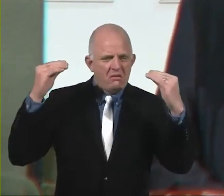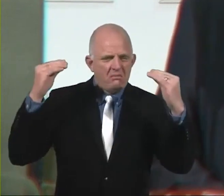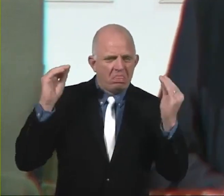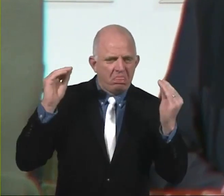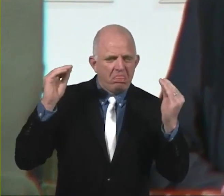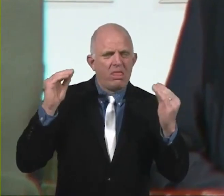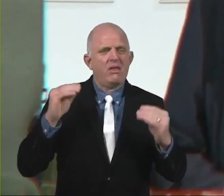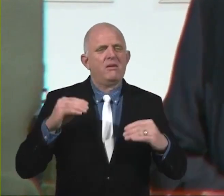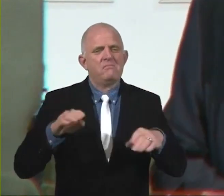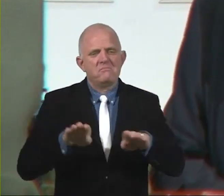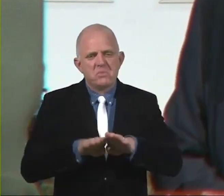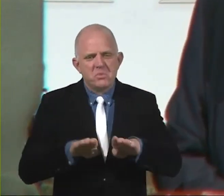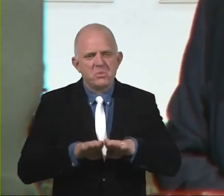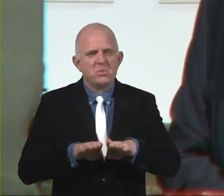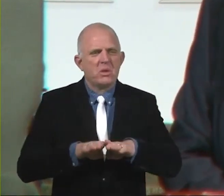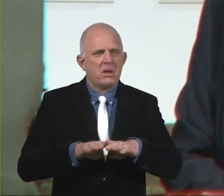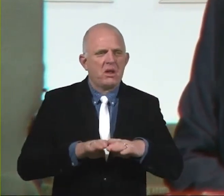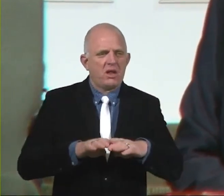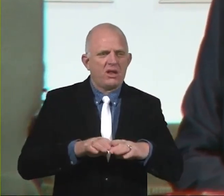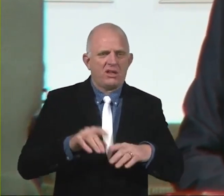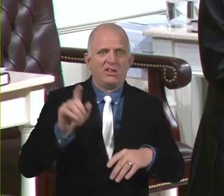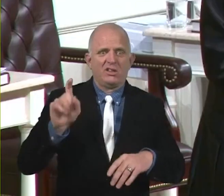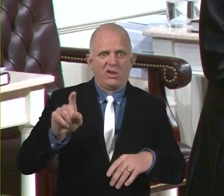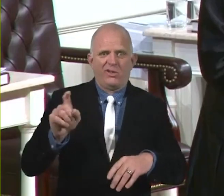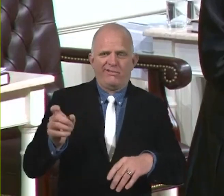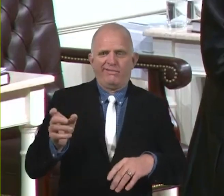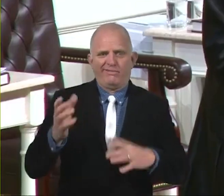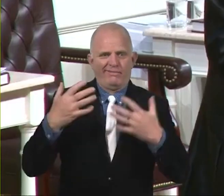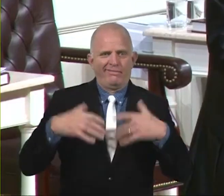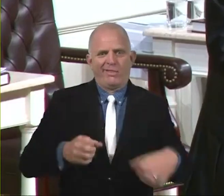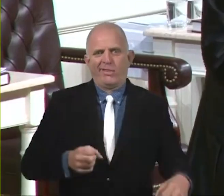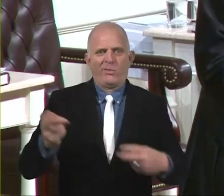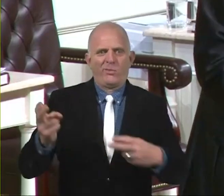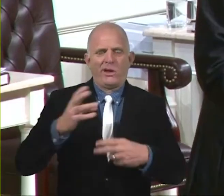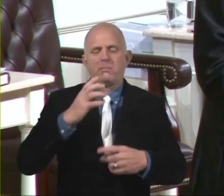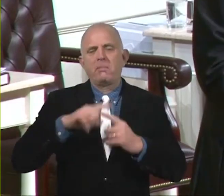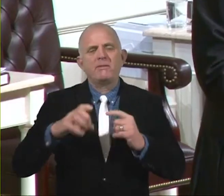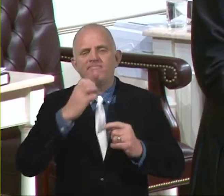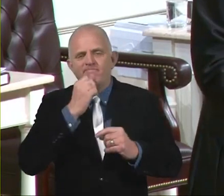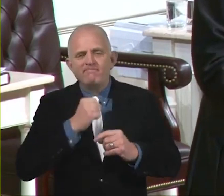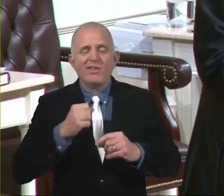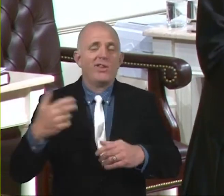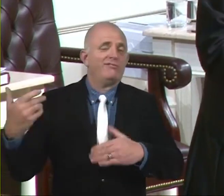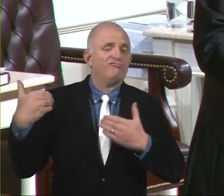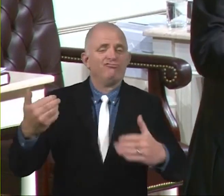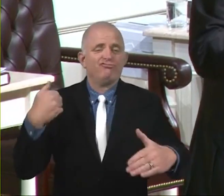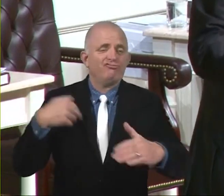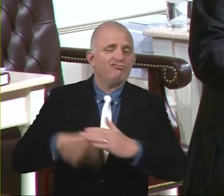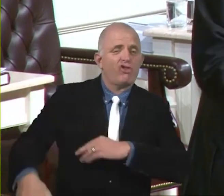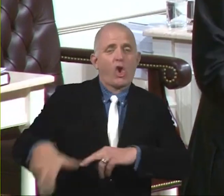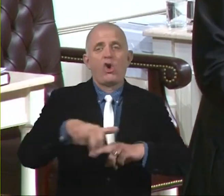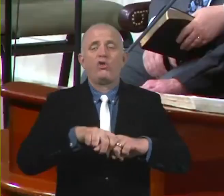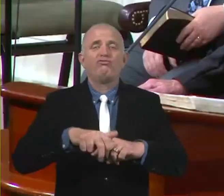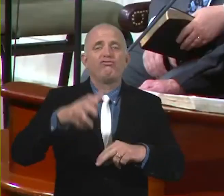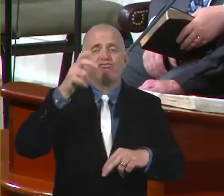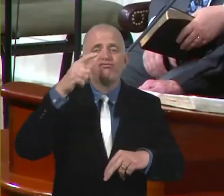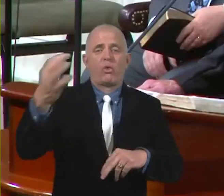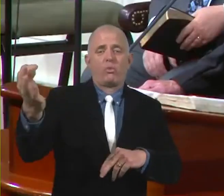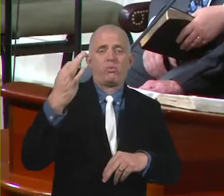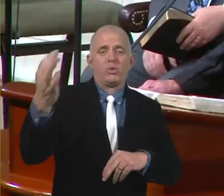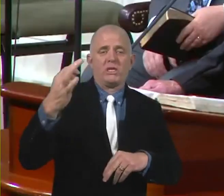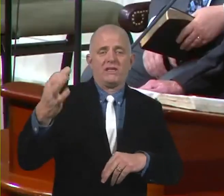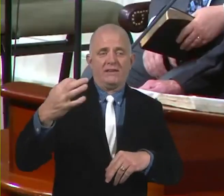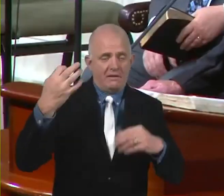and some boots that should have been thrown away. They came in and sat through the message. And as he was going out, the preacher